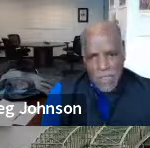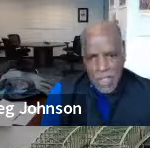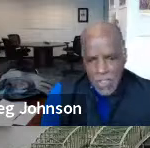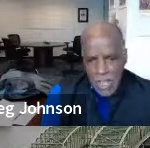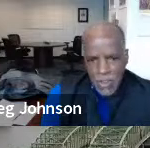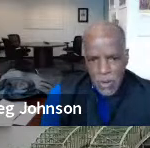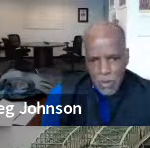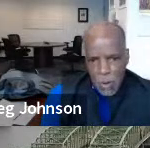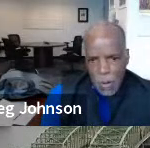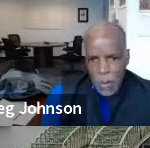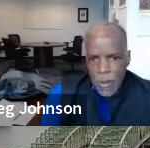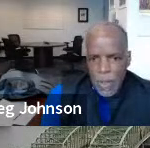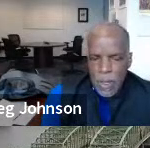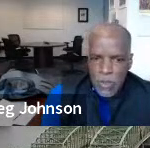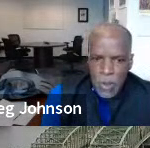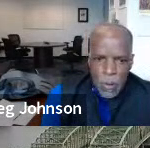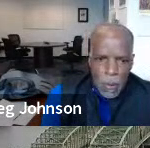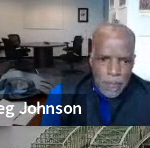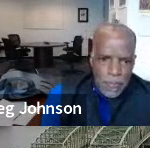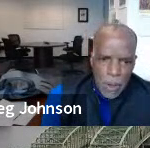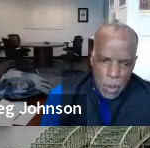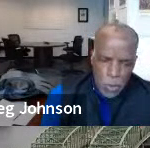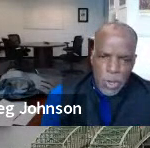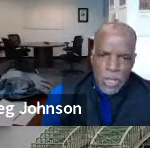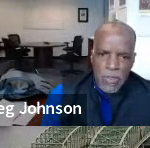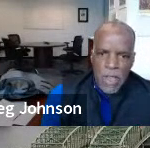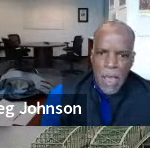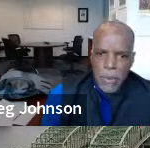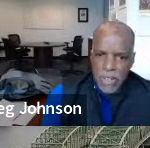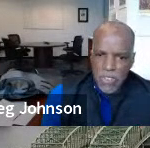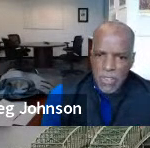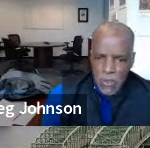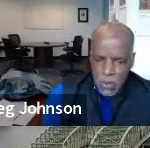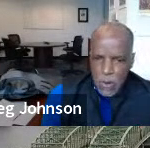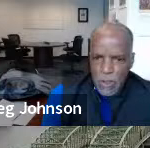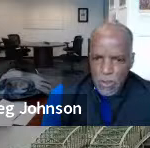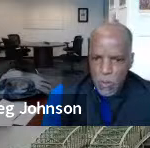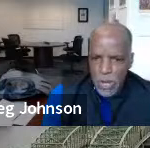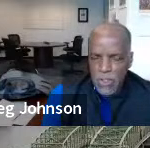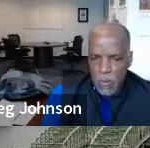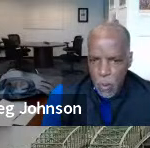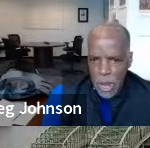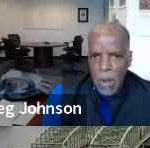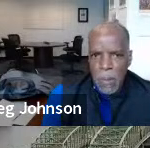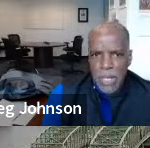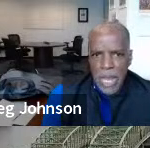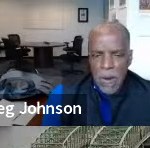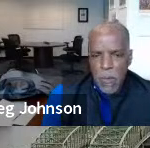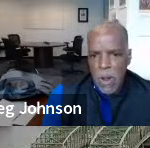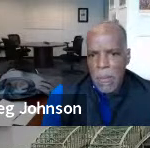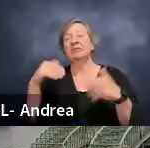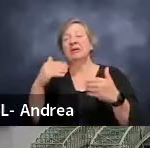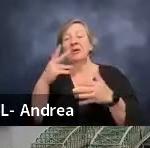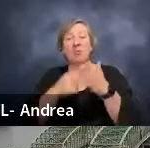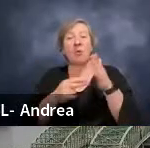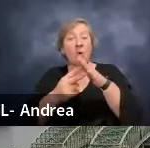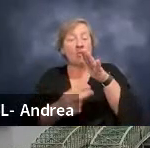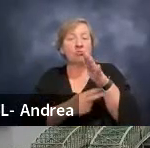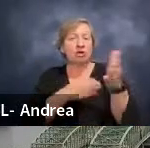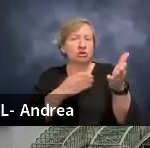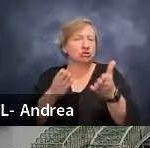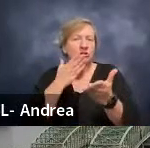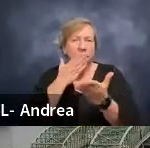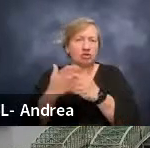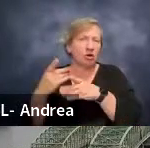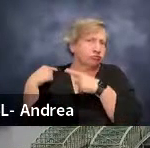is 66 years old. So both of these bridges have served this region well, but they are well beyond